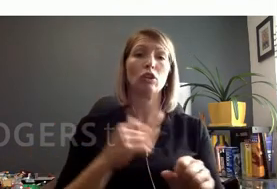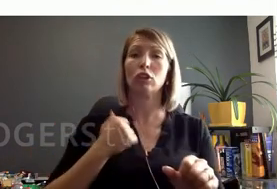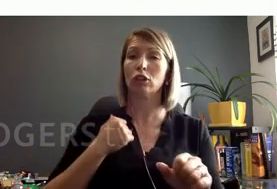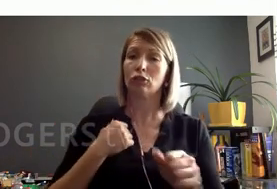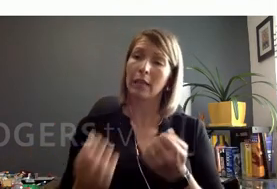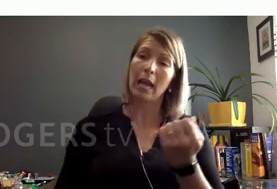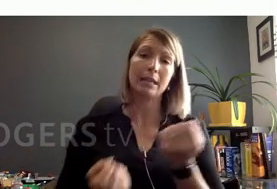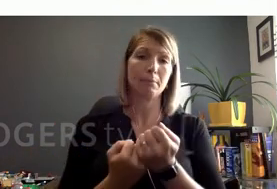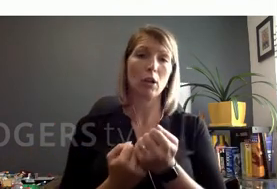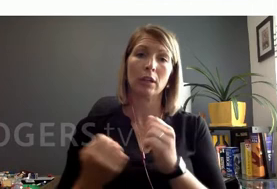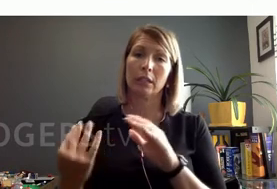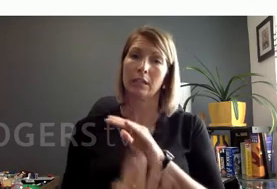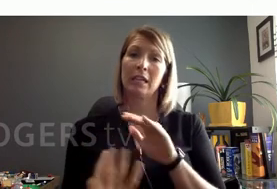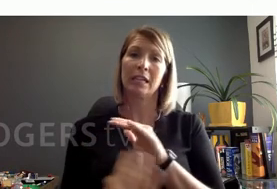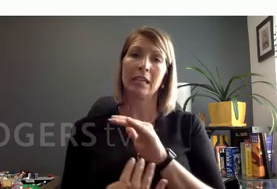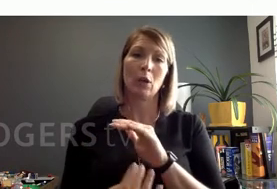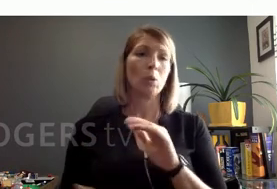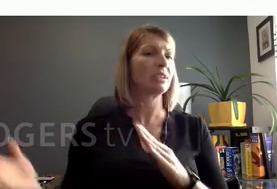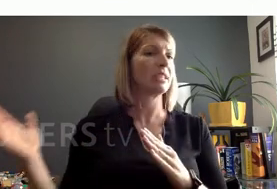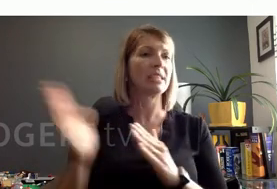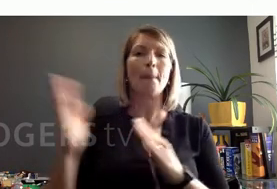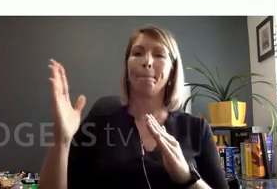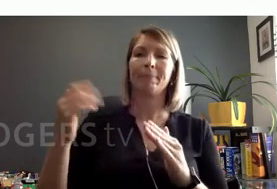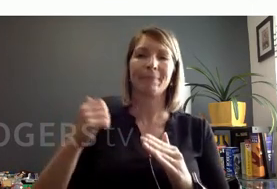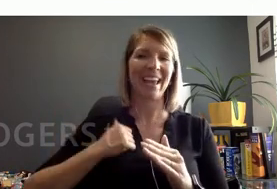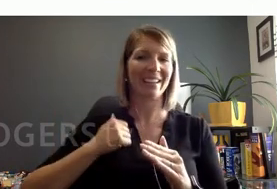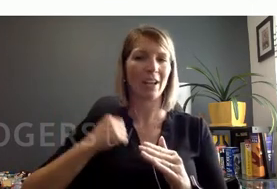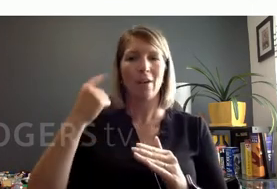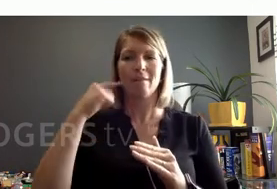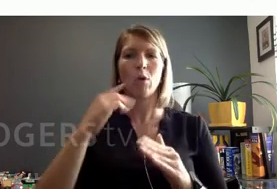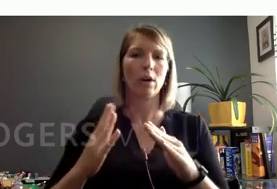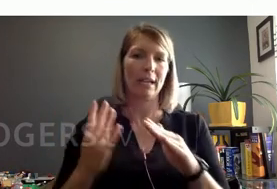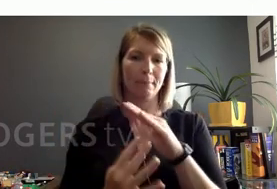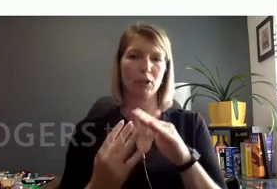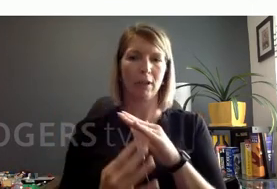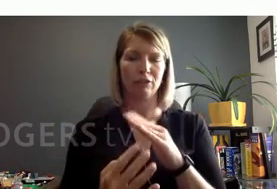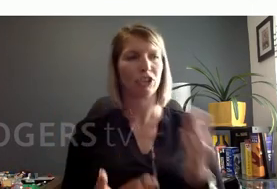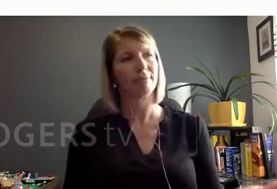for immigrant settlement integration. So we're proud of that, right? One of the